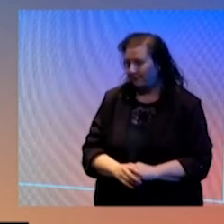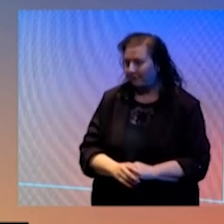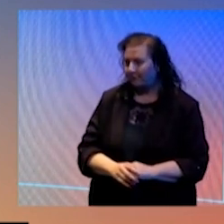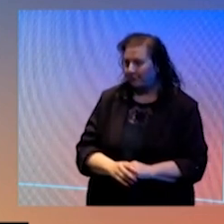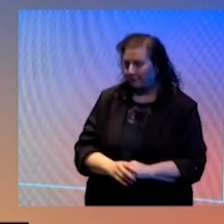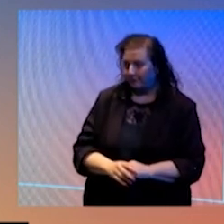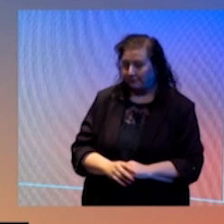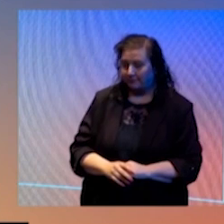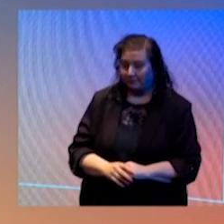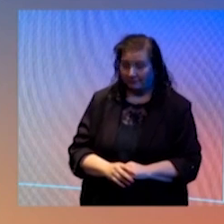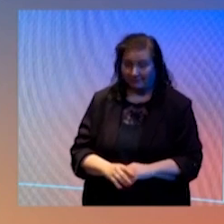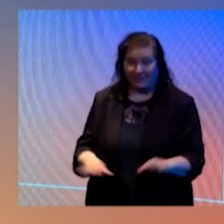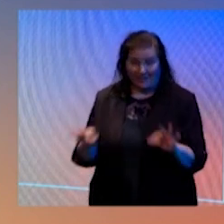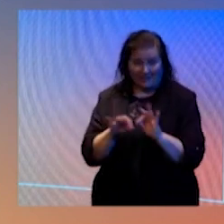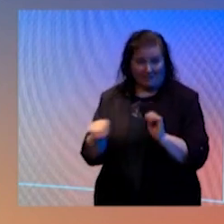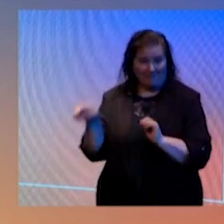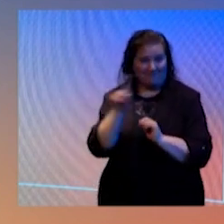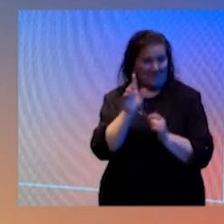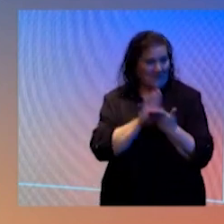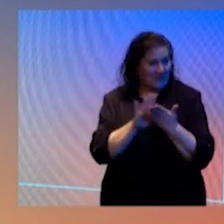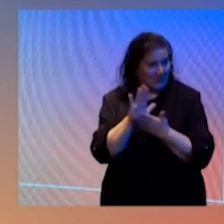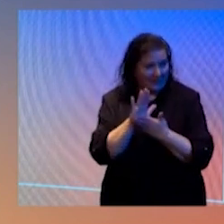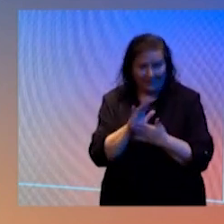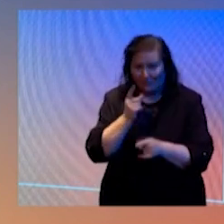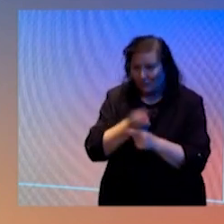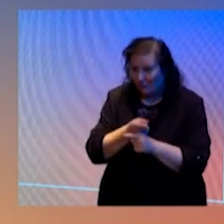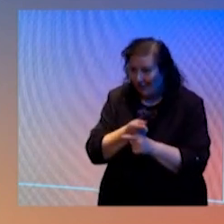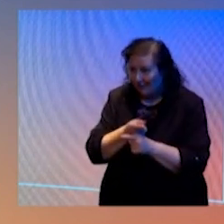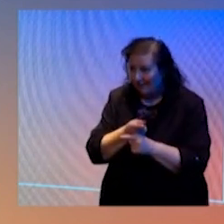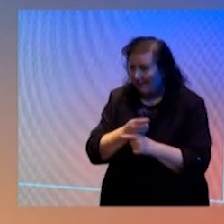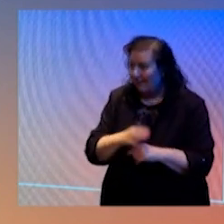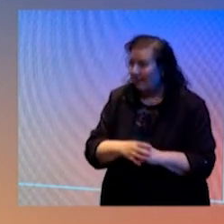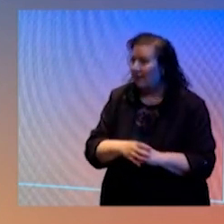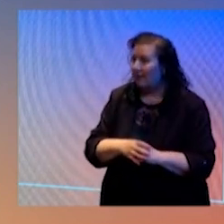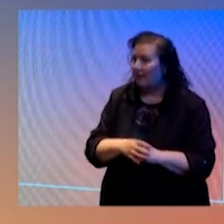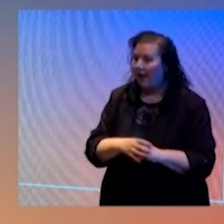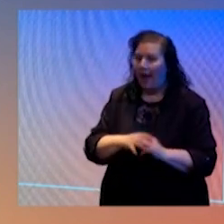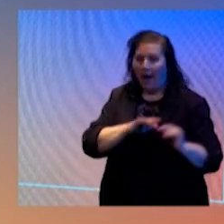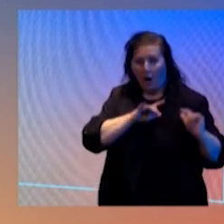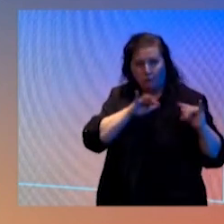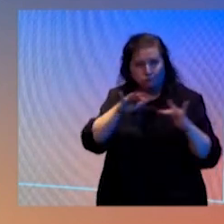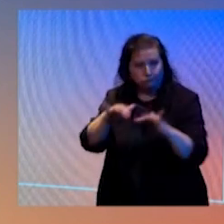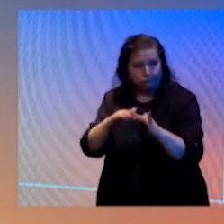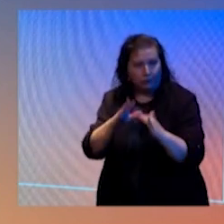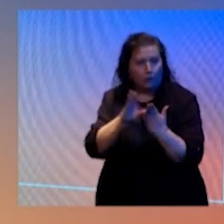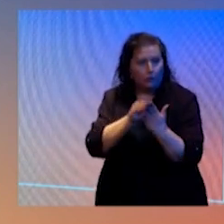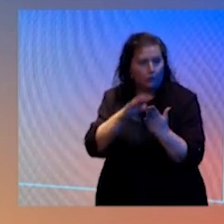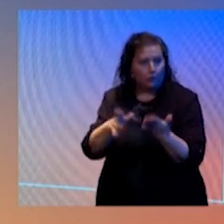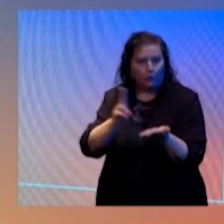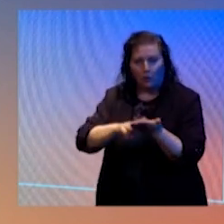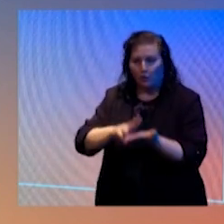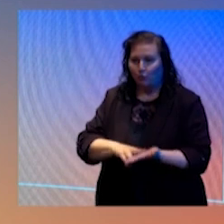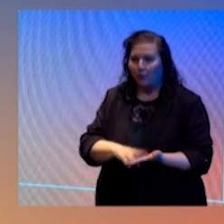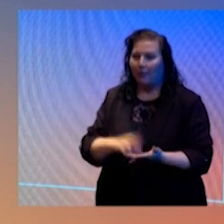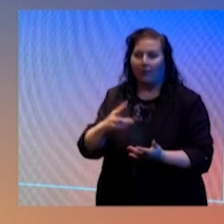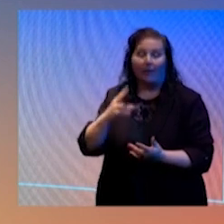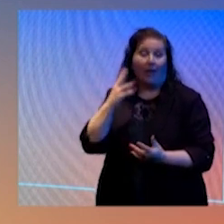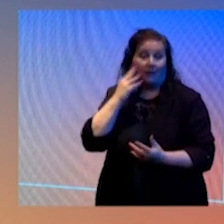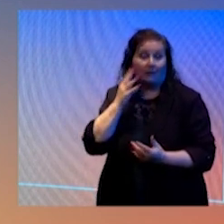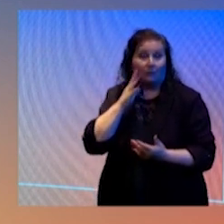So that matters for the institutions. But how do we get students to the institutions? How do we make the college experience more